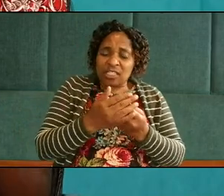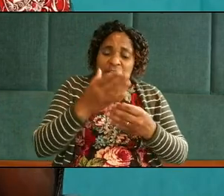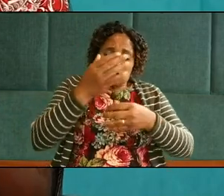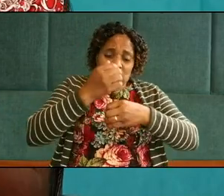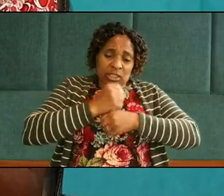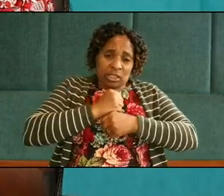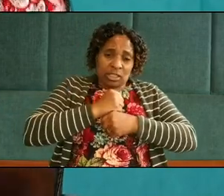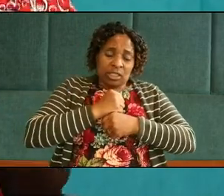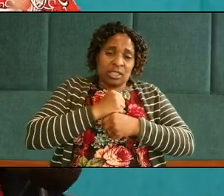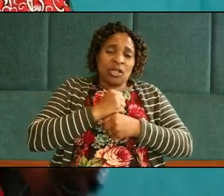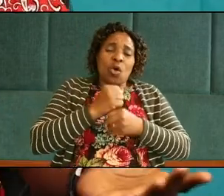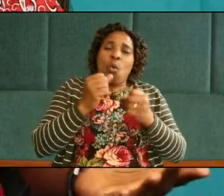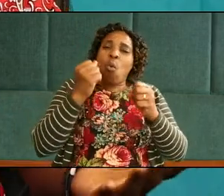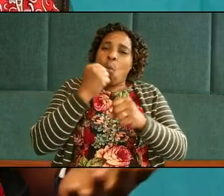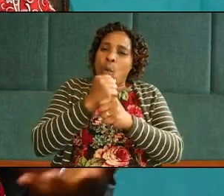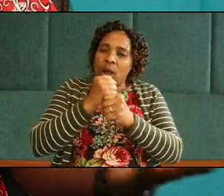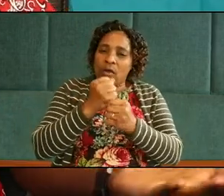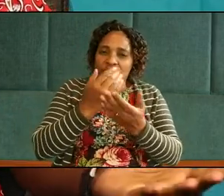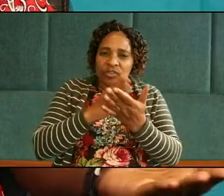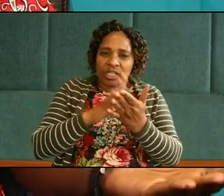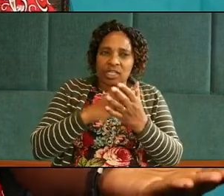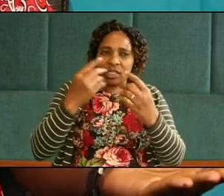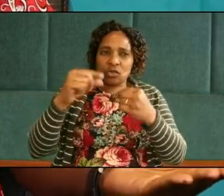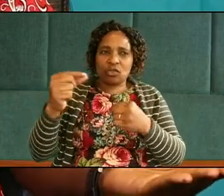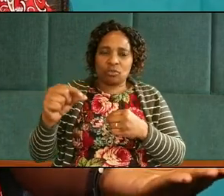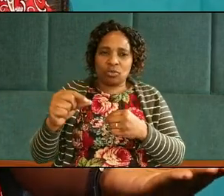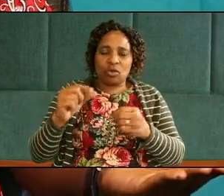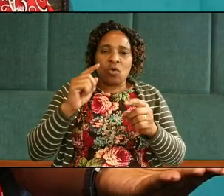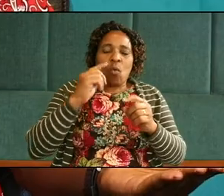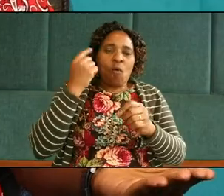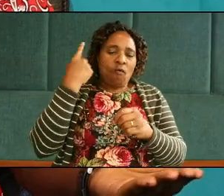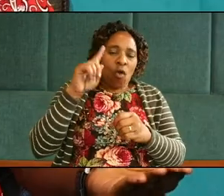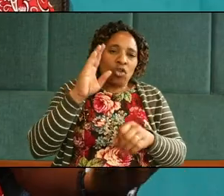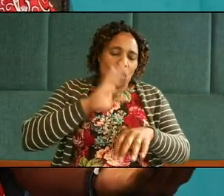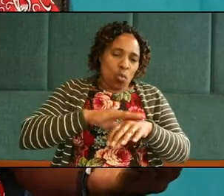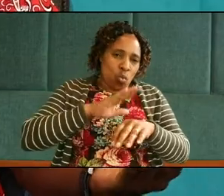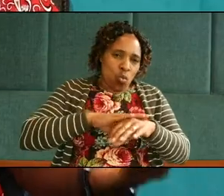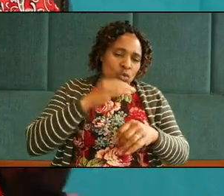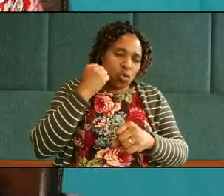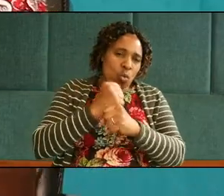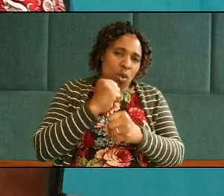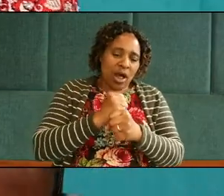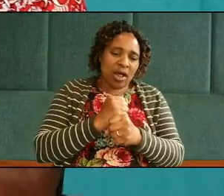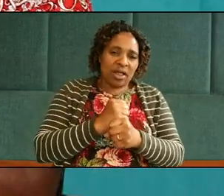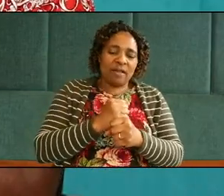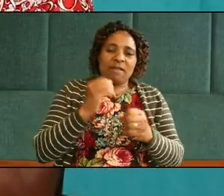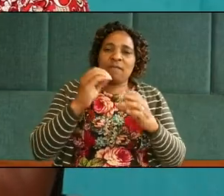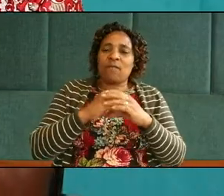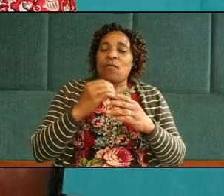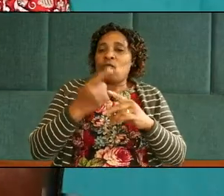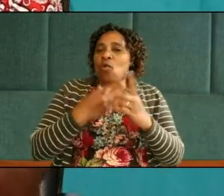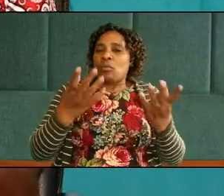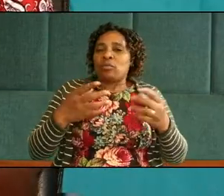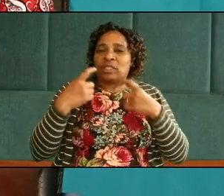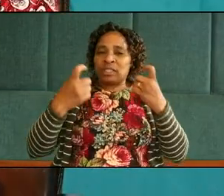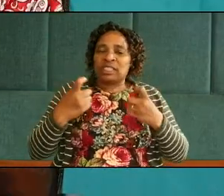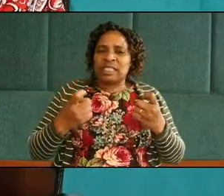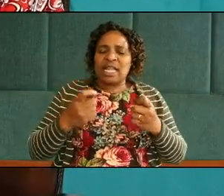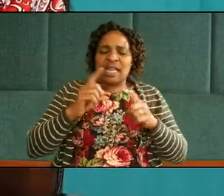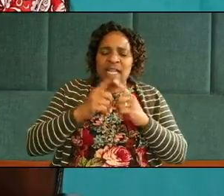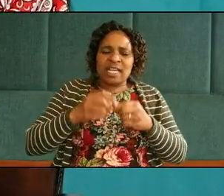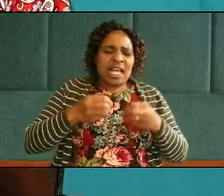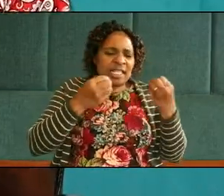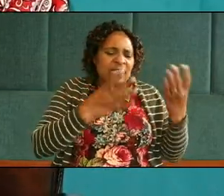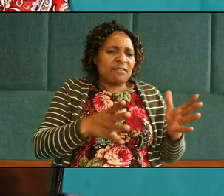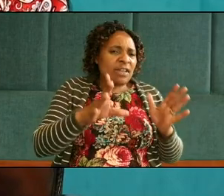of sharing the gospel, which is really the work of reclaiming this good earth, you know, from sin, you know, he has now set up a law